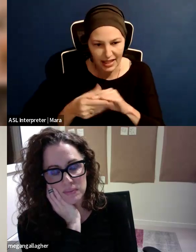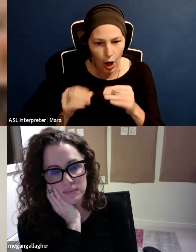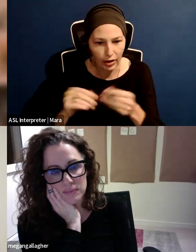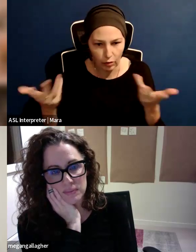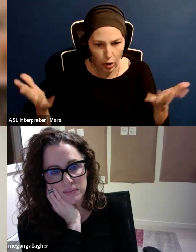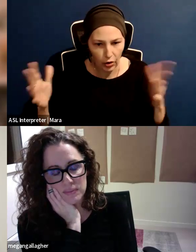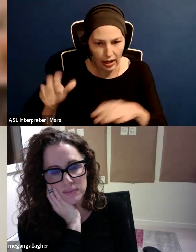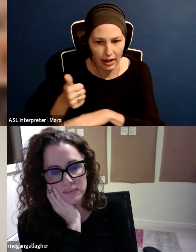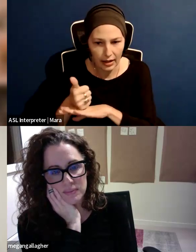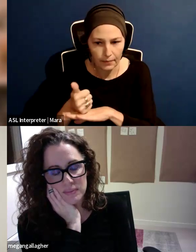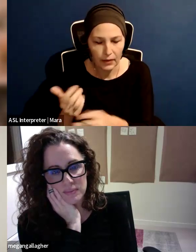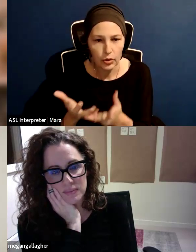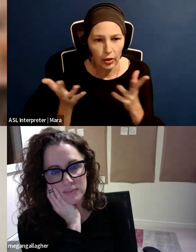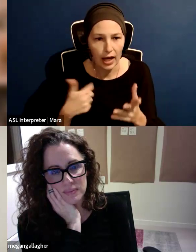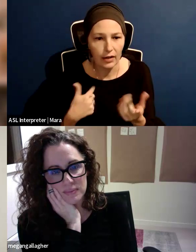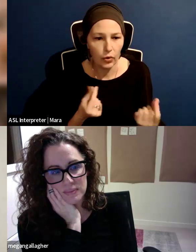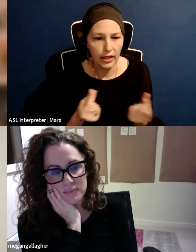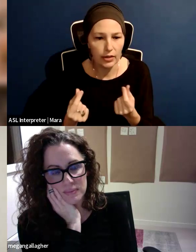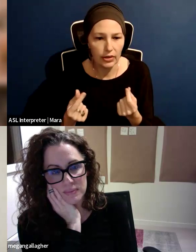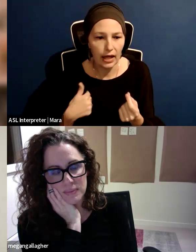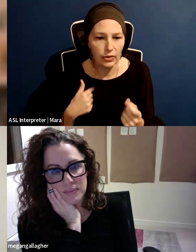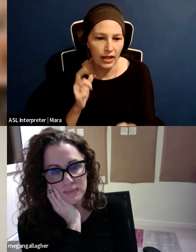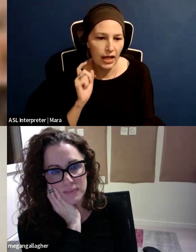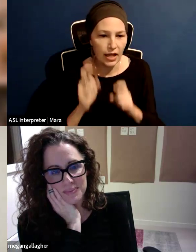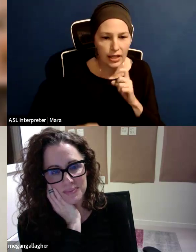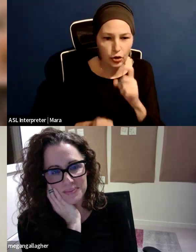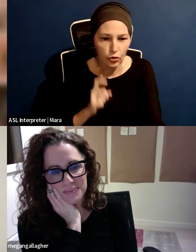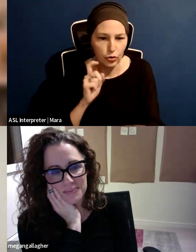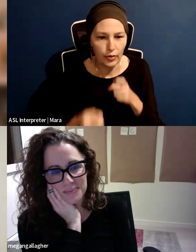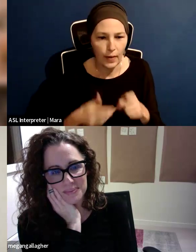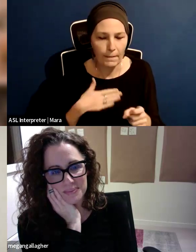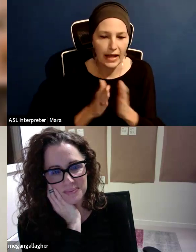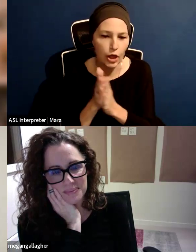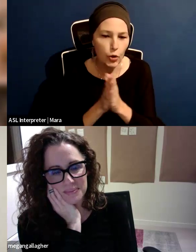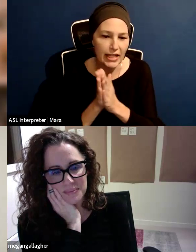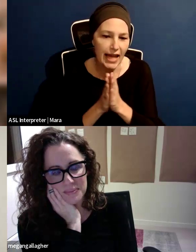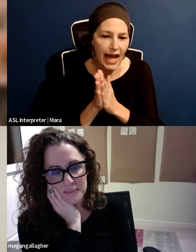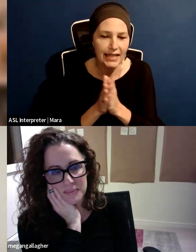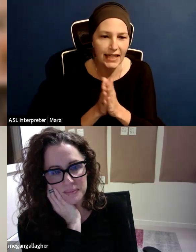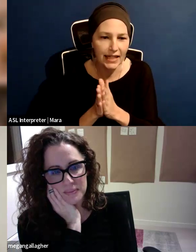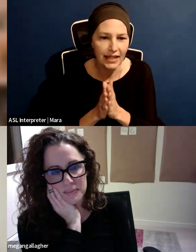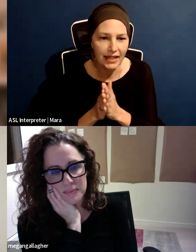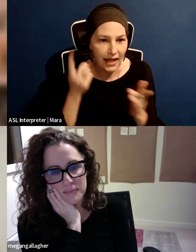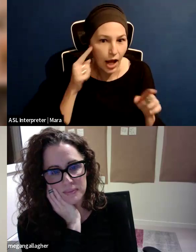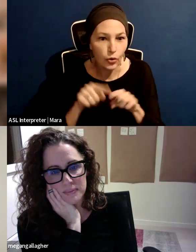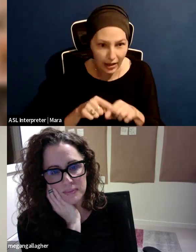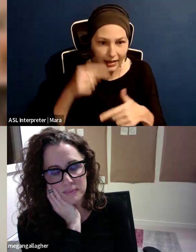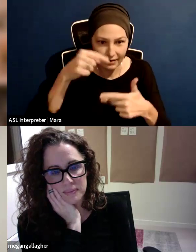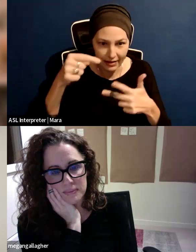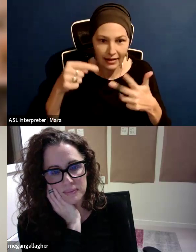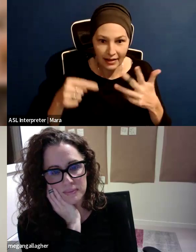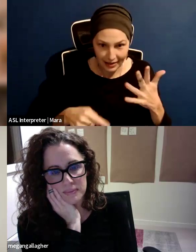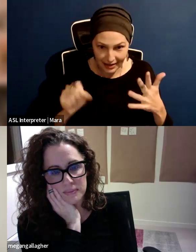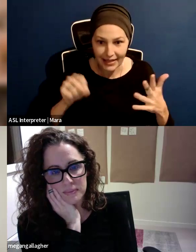um contribute my like enthusiastic uh agreeance of